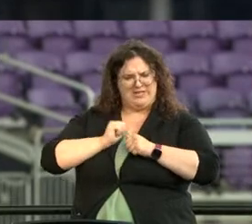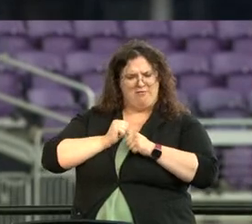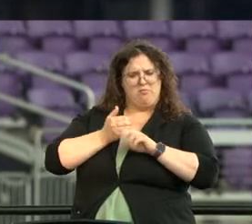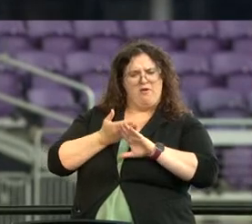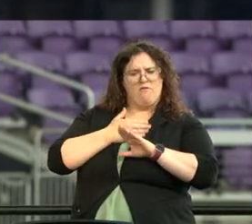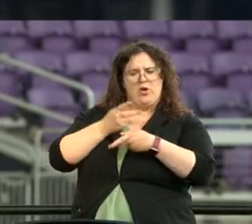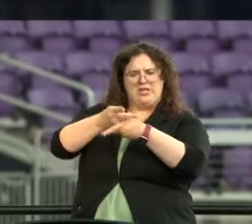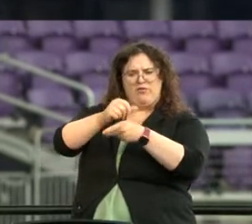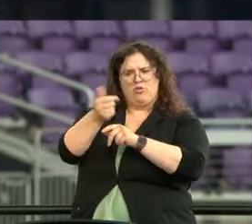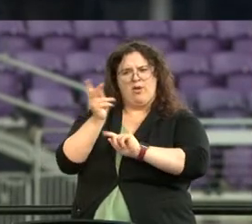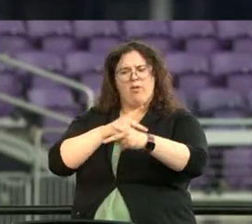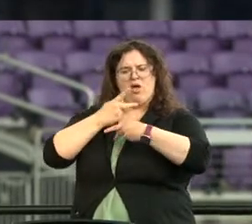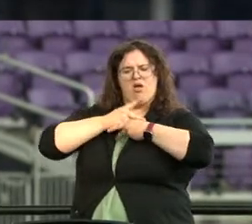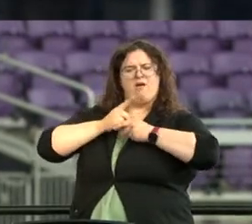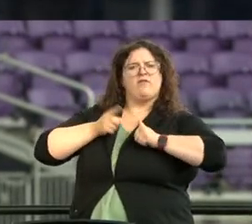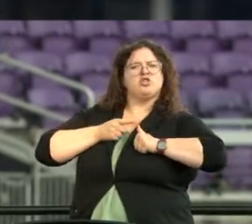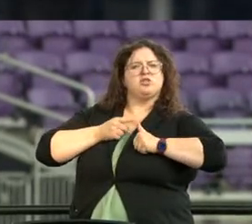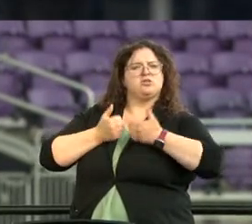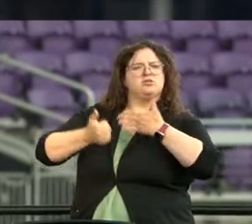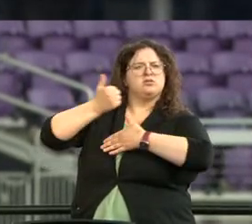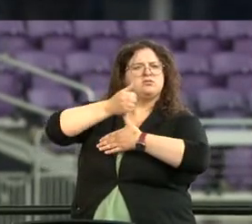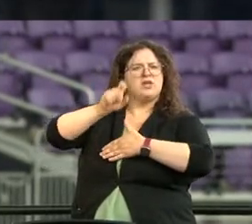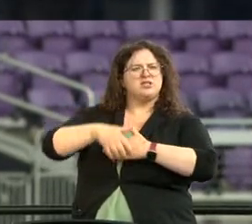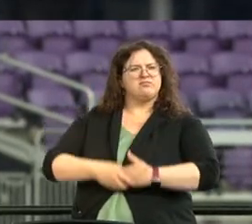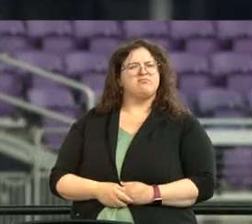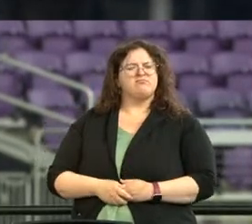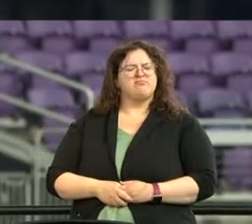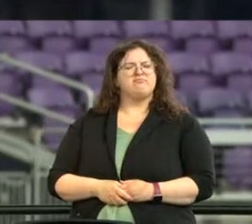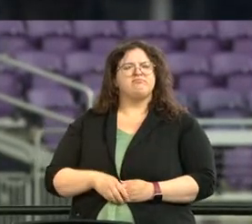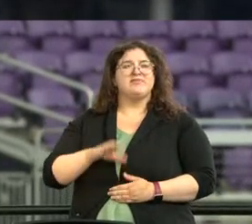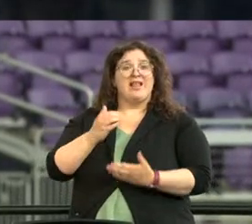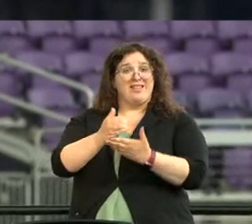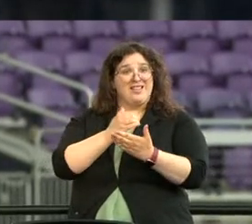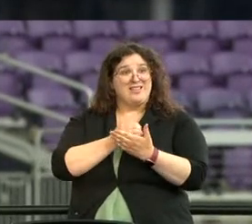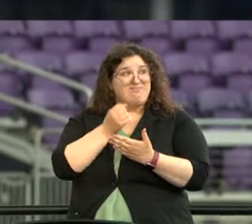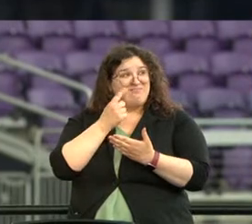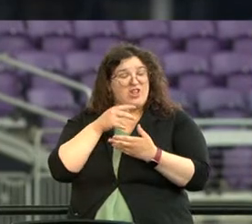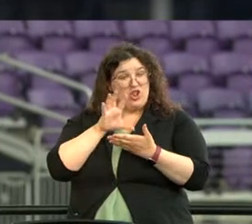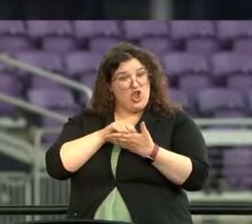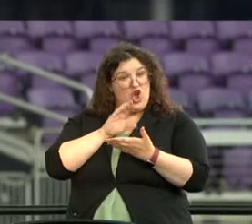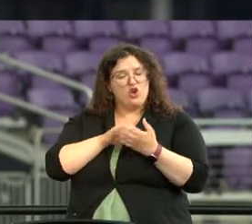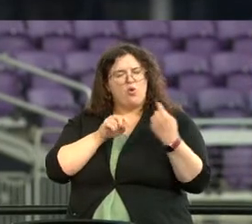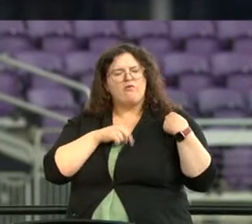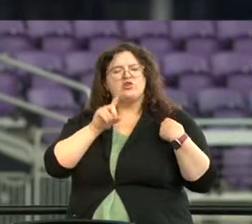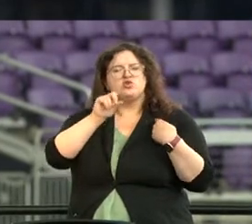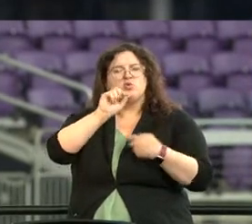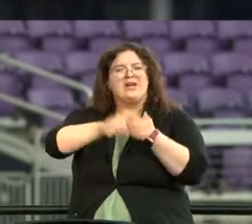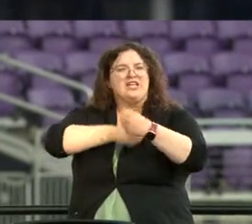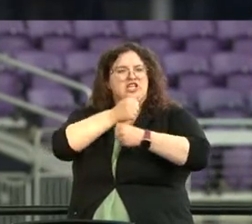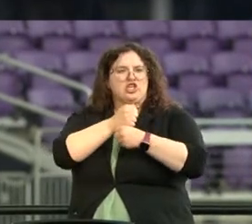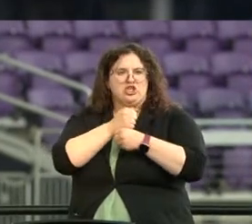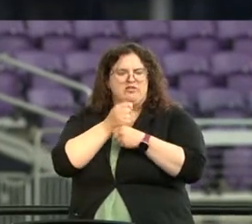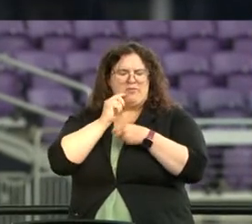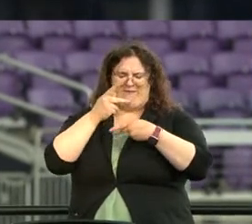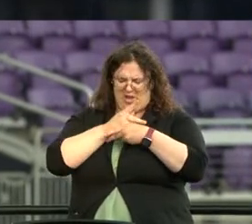others. I have to say that lesson took me over 20 years to figure out, as a full